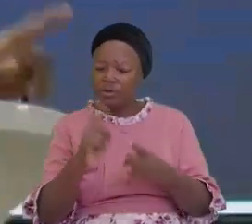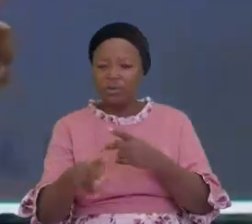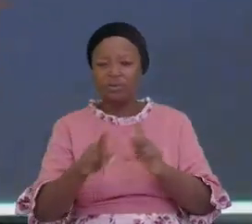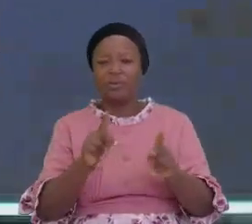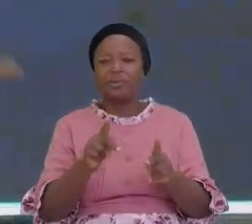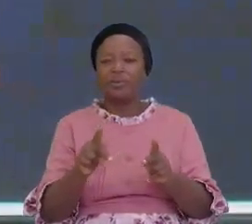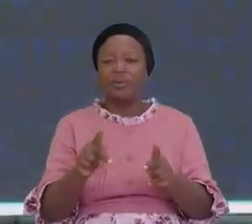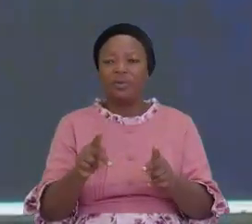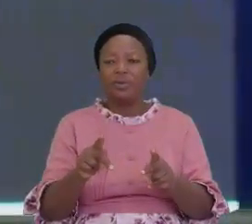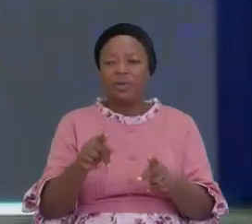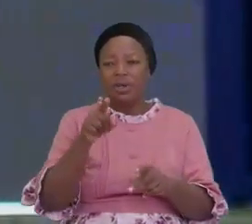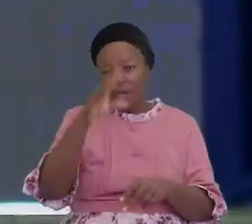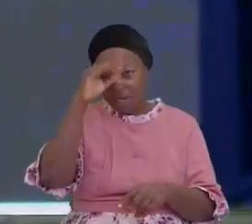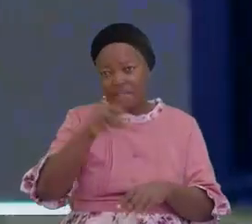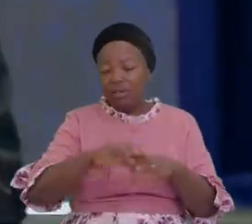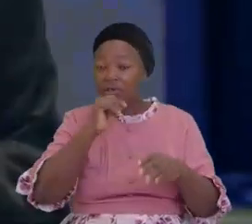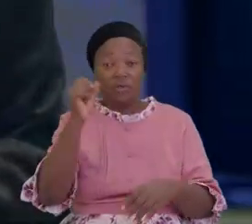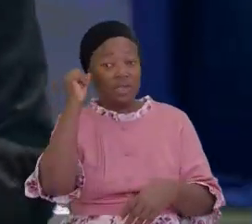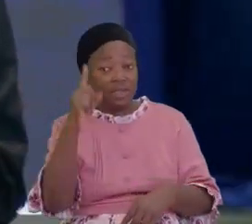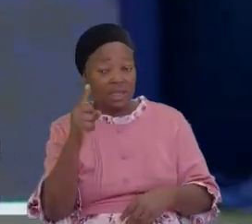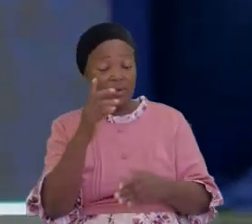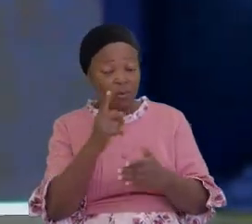I didn't understand what it will take.